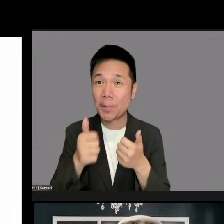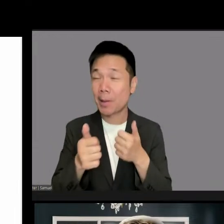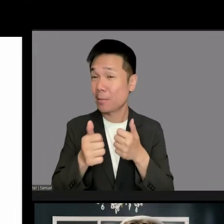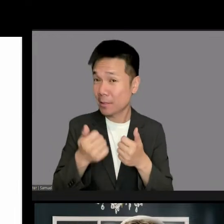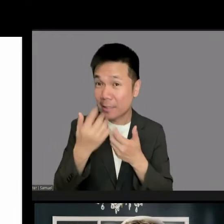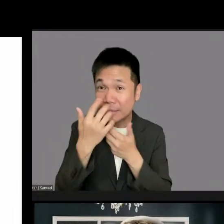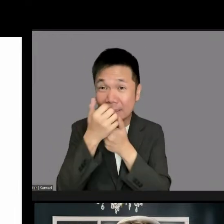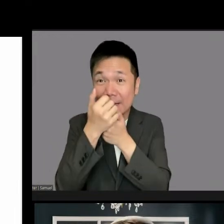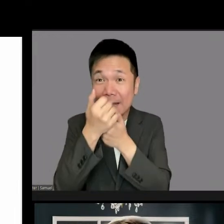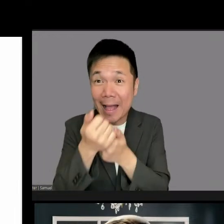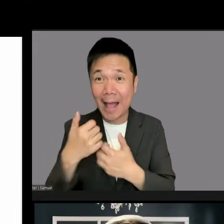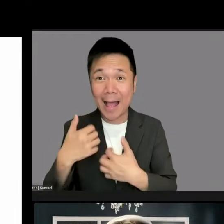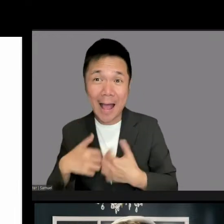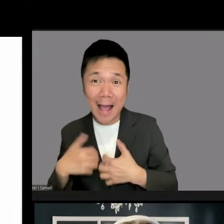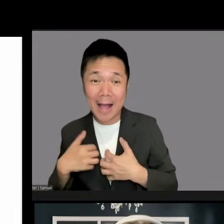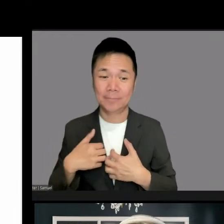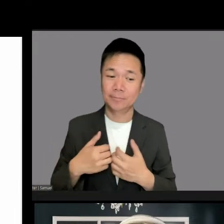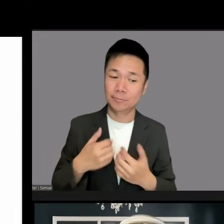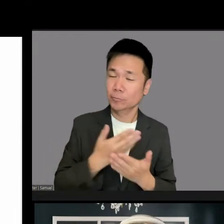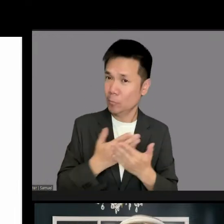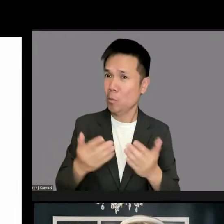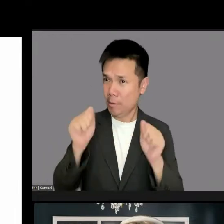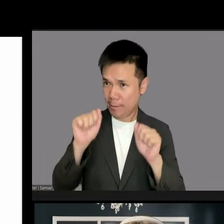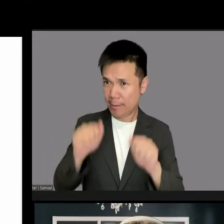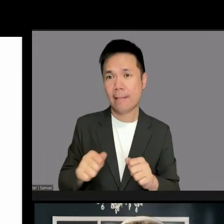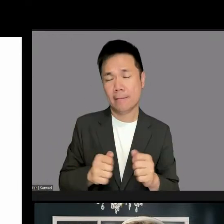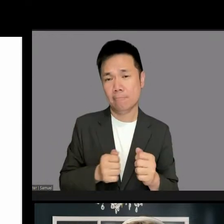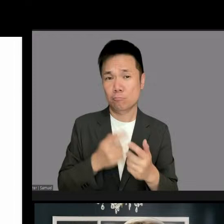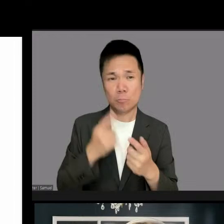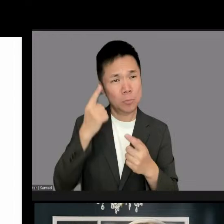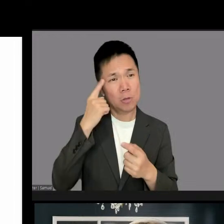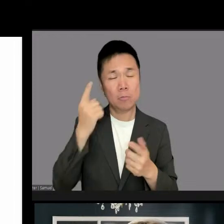engaging, or accessible web pages that are really exciting and engaging.